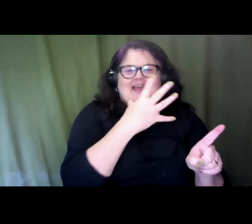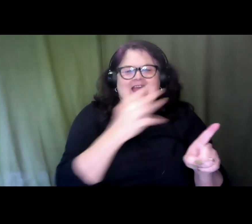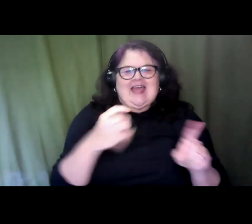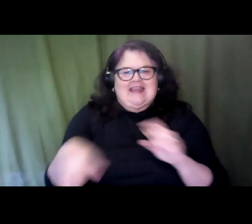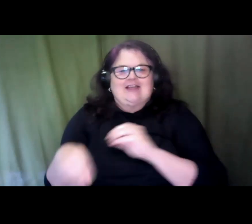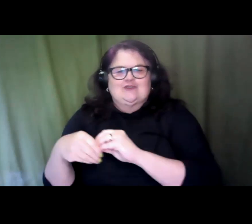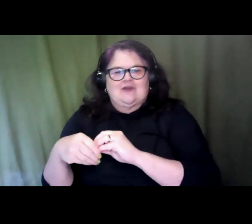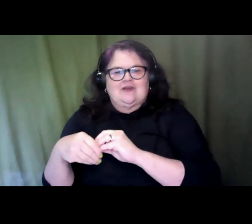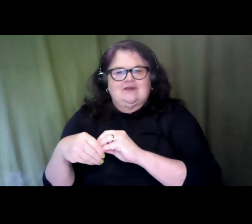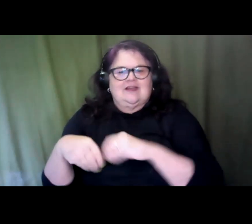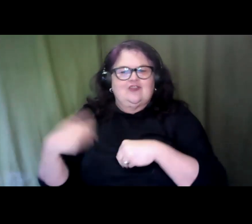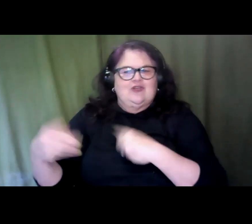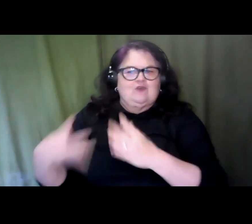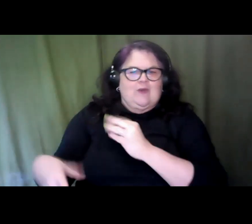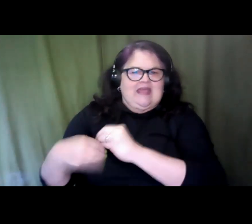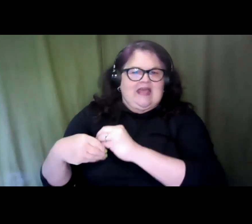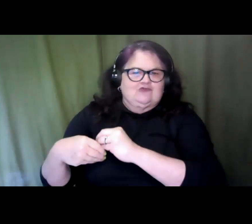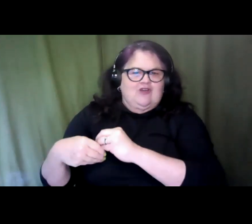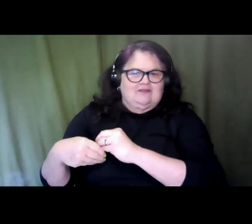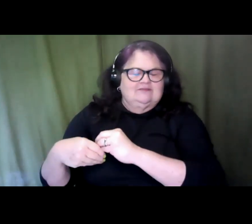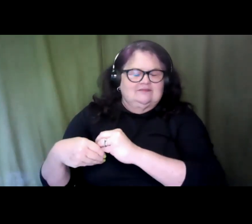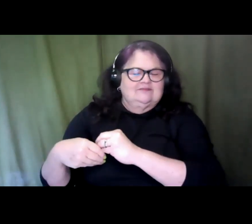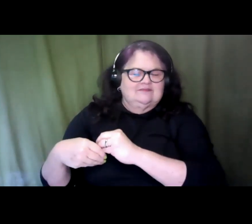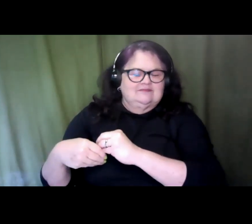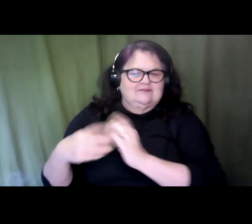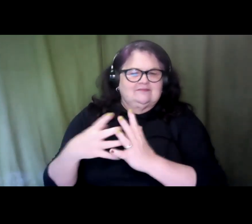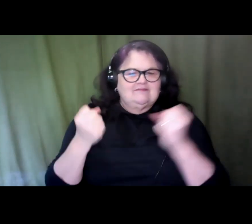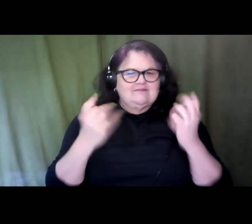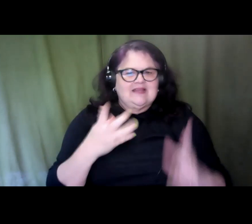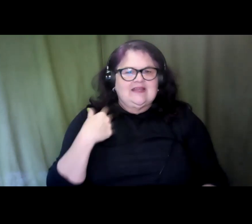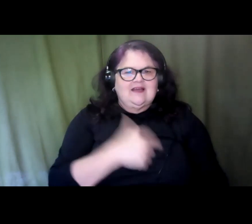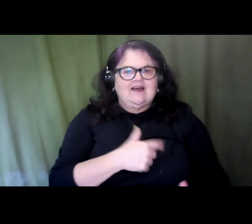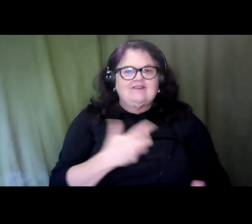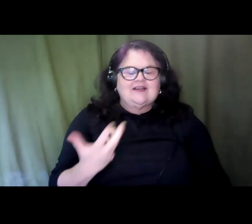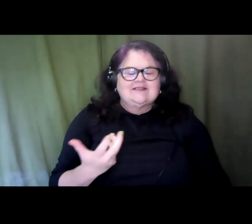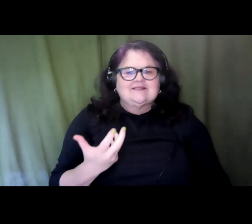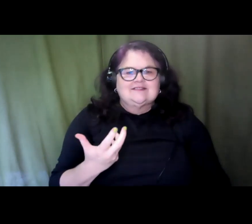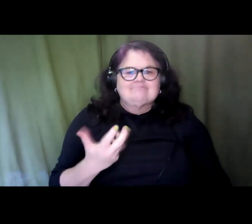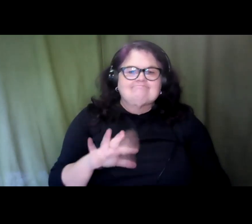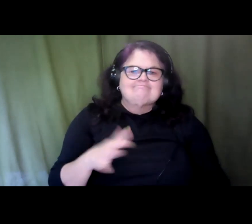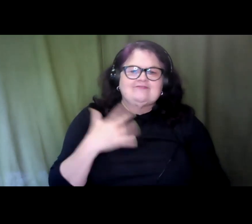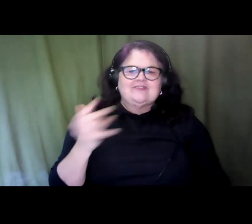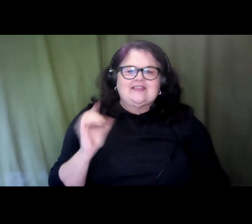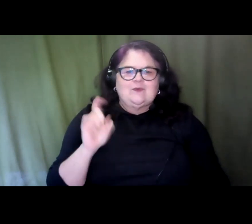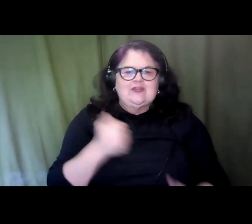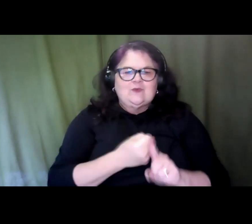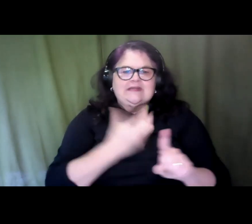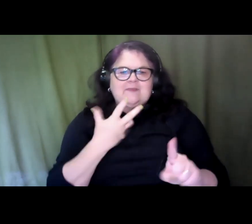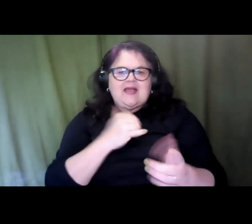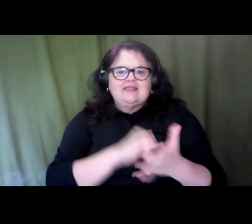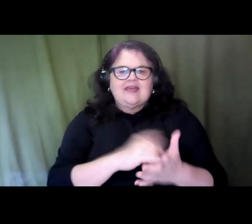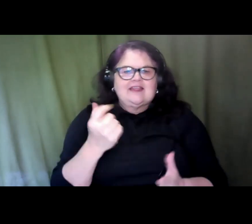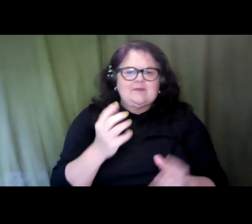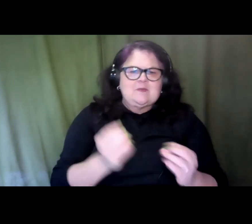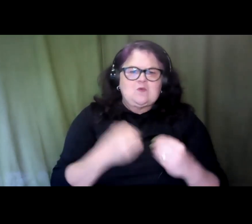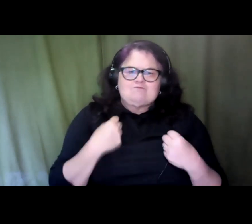and they're giving away the extra. But there's a lot of us who I kind of feel like we need to expand that and just be a little bit